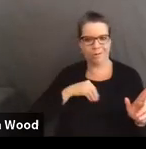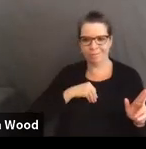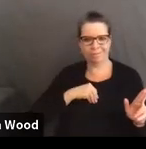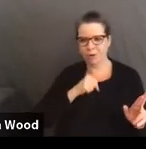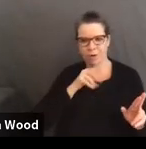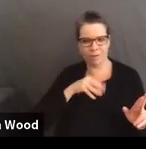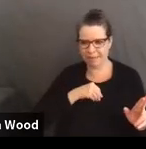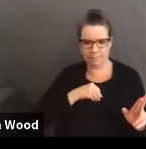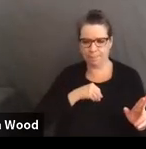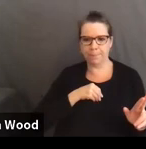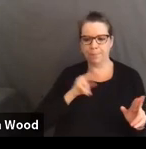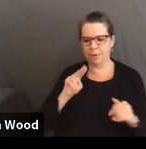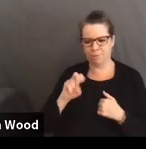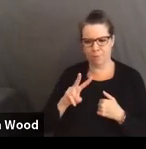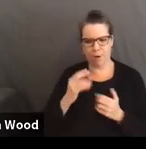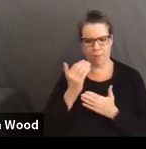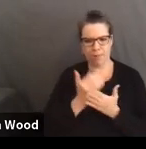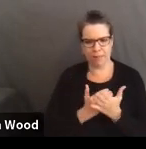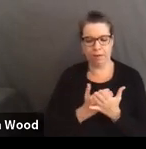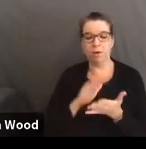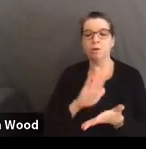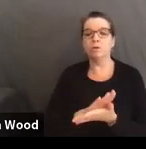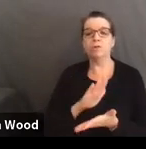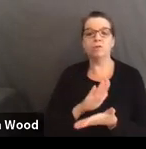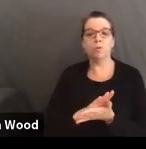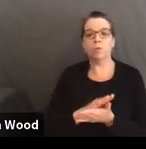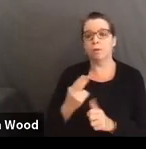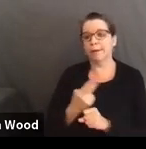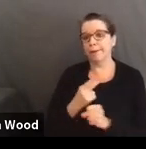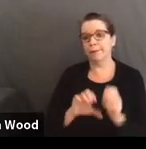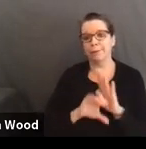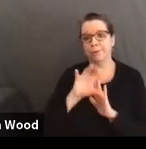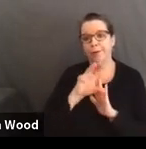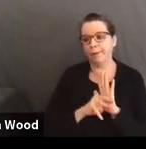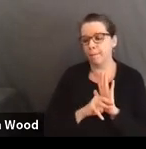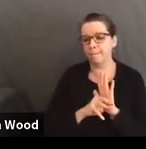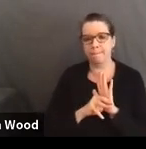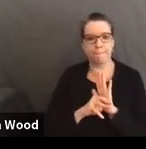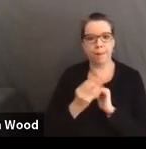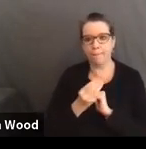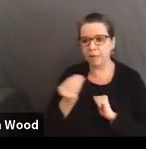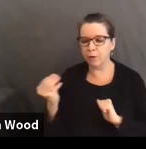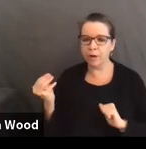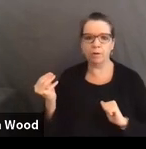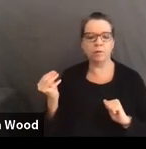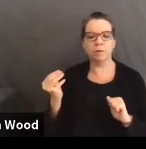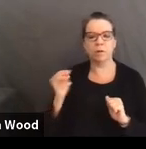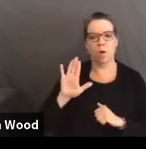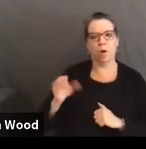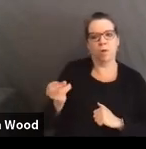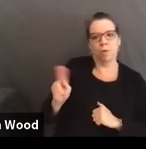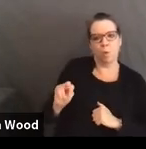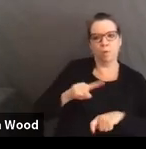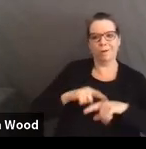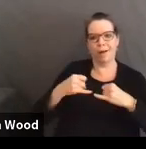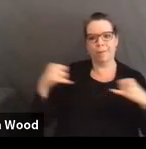list comes out in November. Schools may adopt curriculum and materials on their own